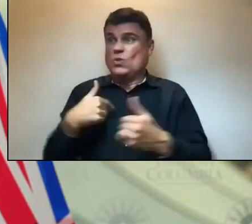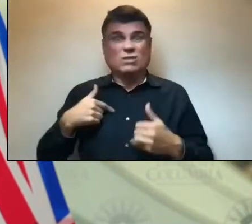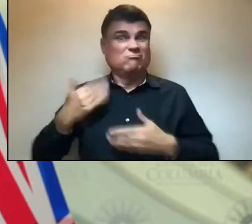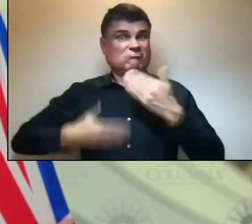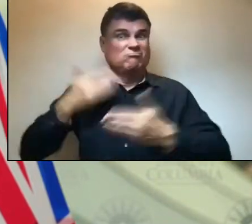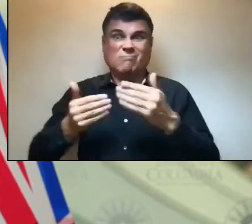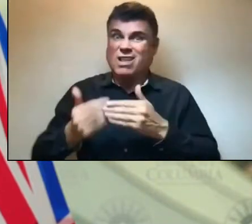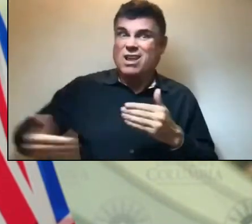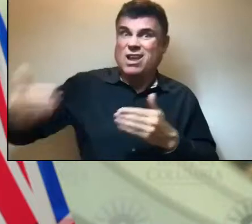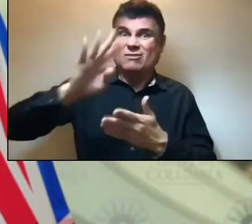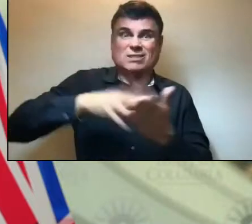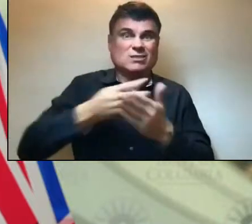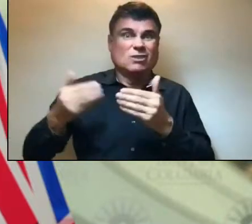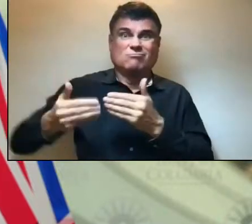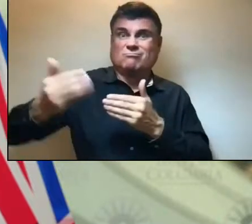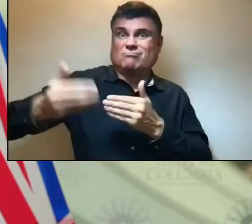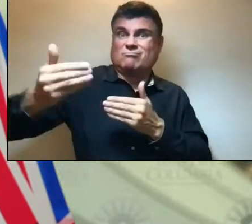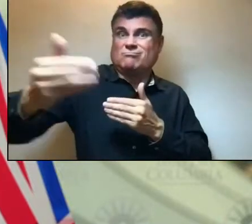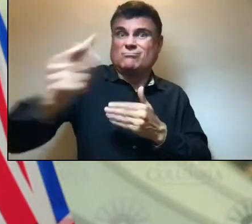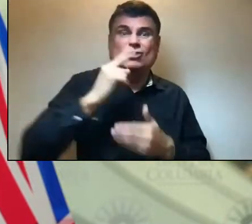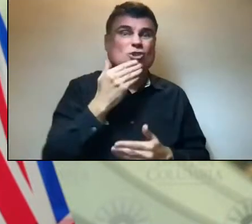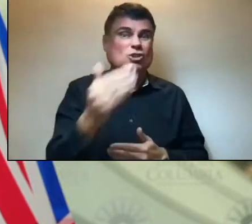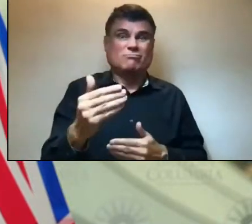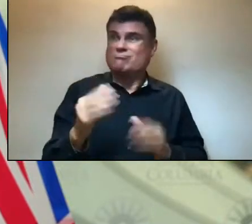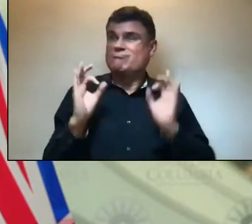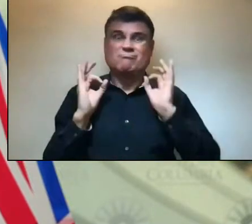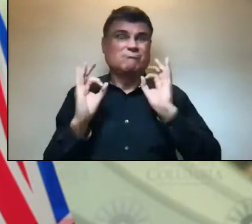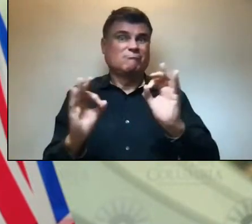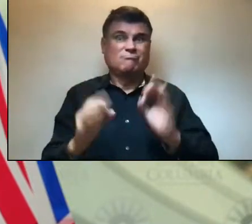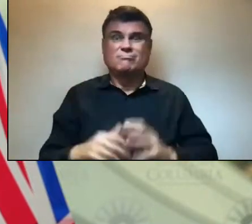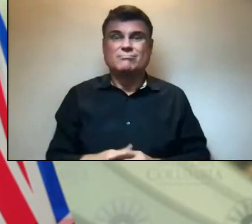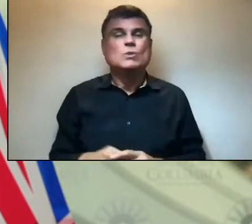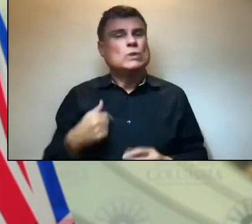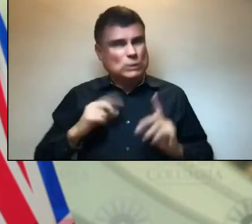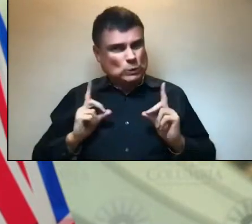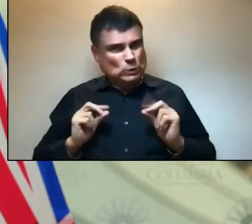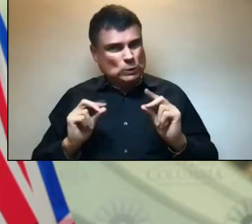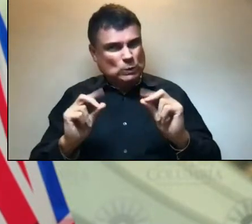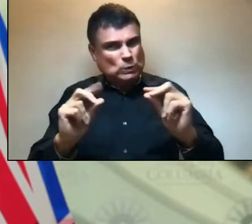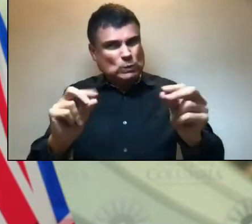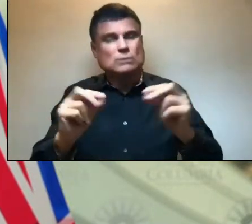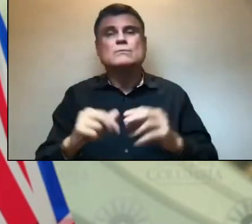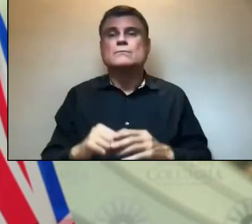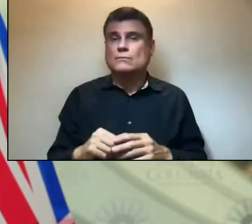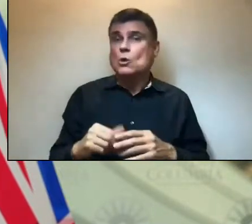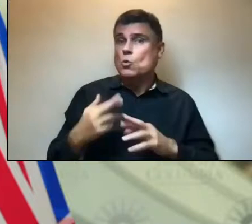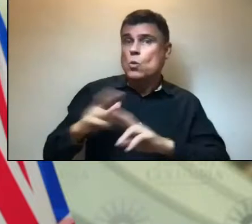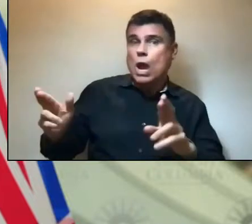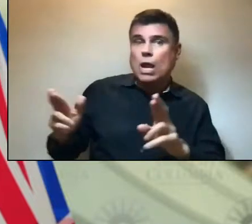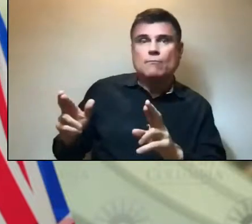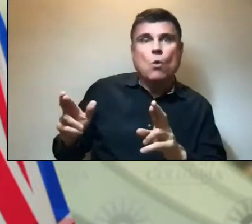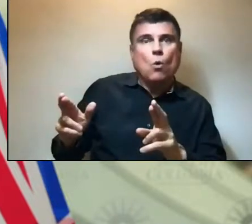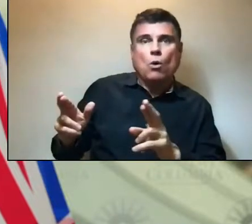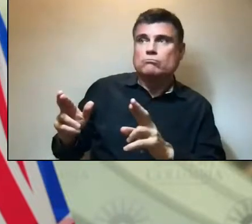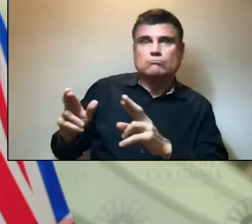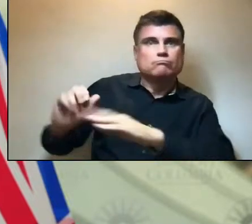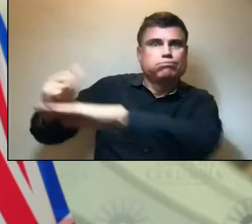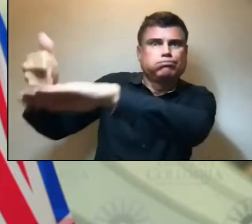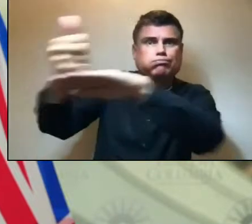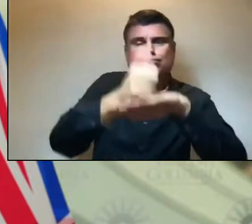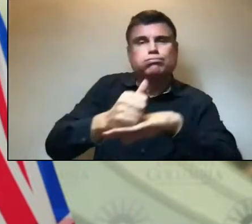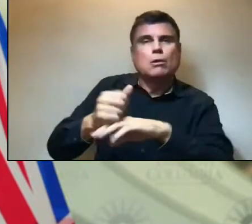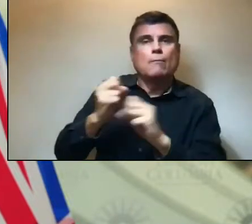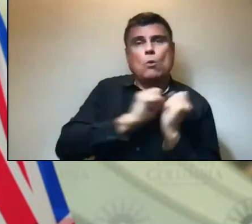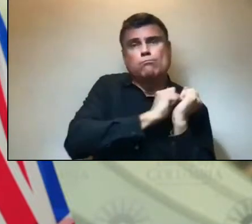real success for everyone involved in the program. So we're increasing the capacity to meet the demand that's coming with